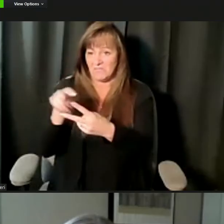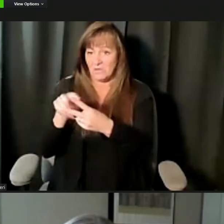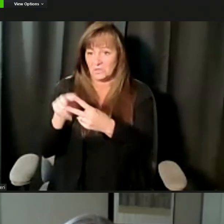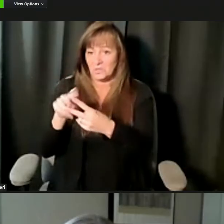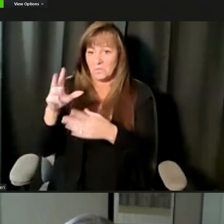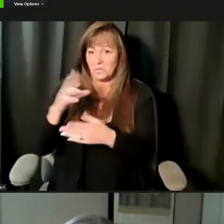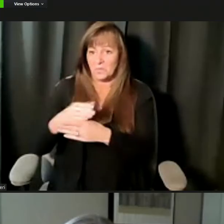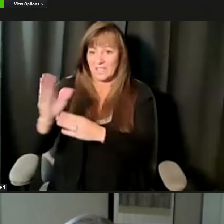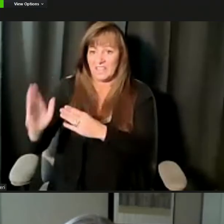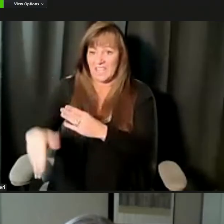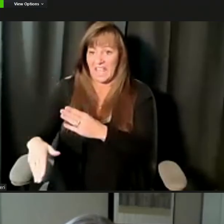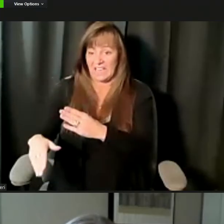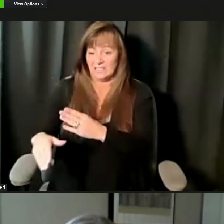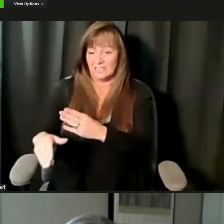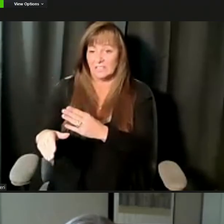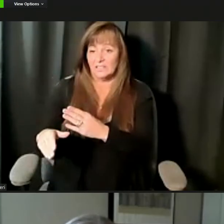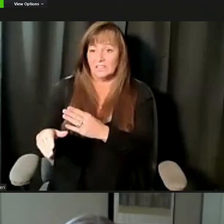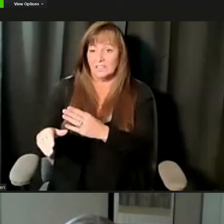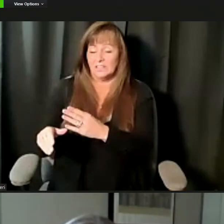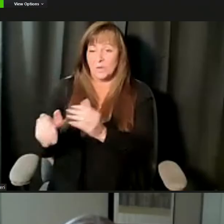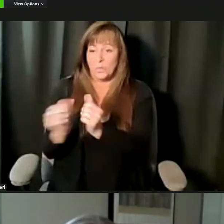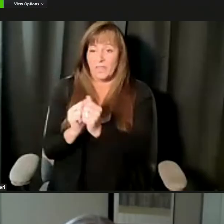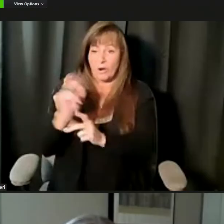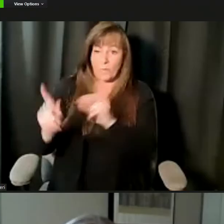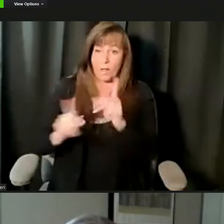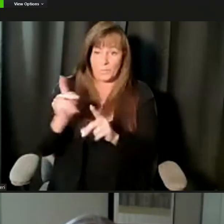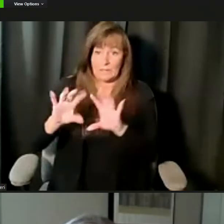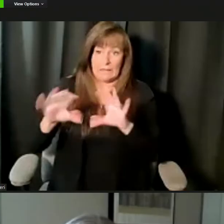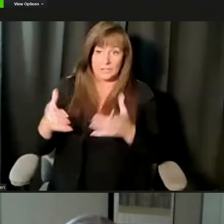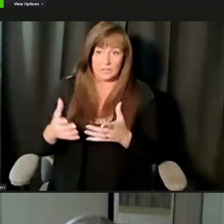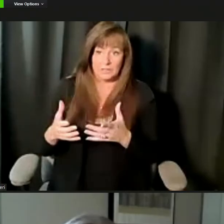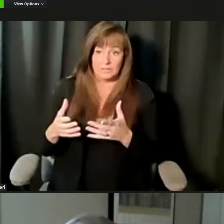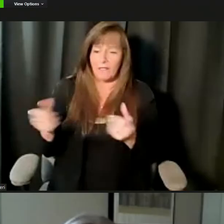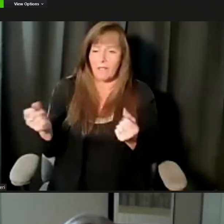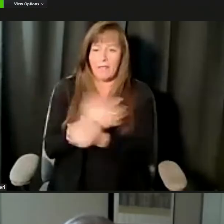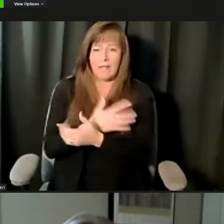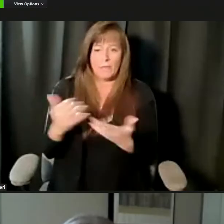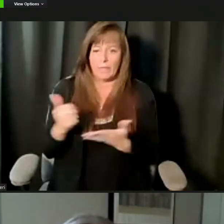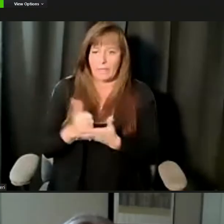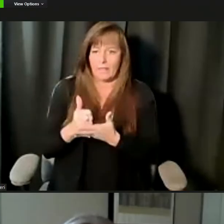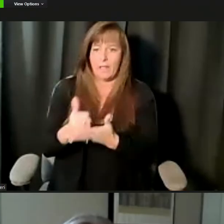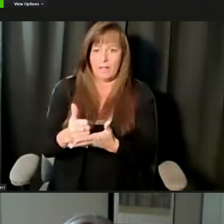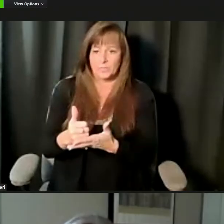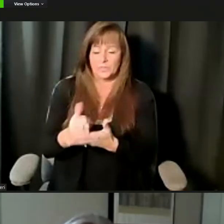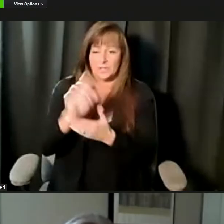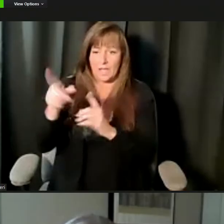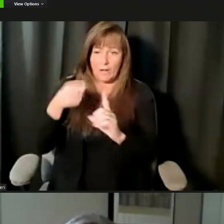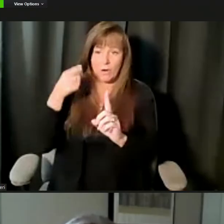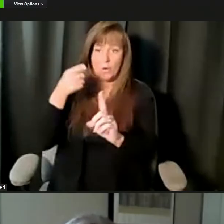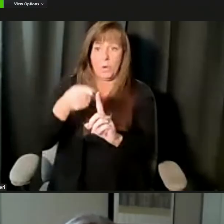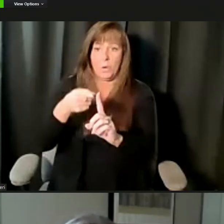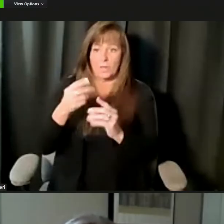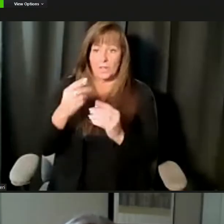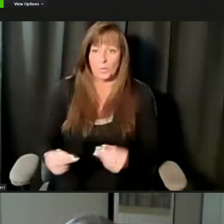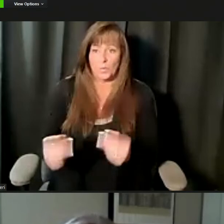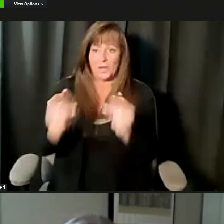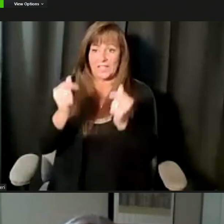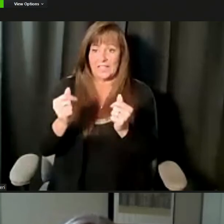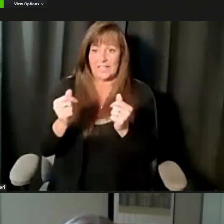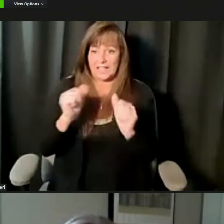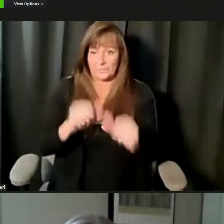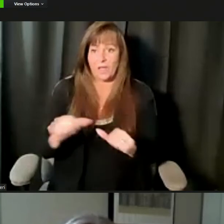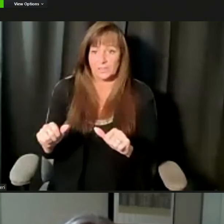our population too. So all that helps. And really with our goal of as quickly